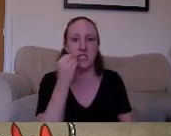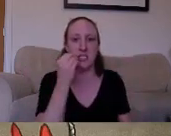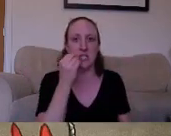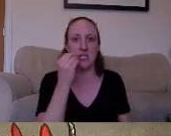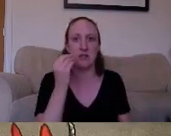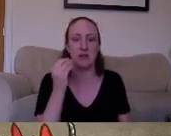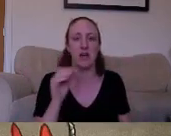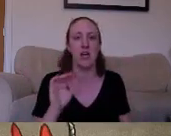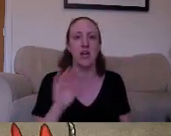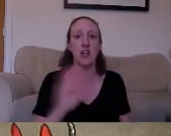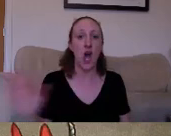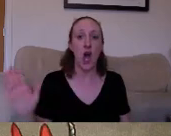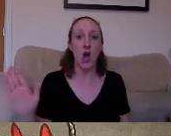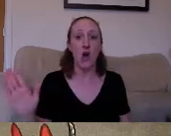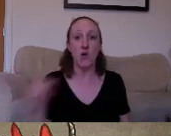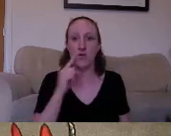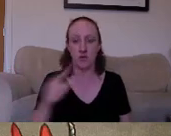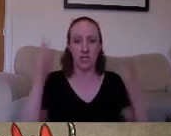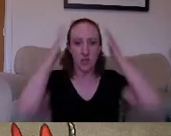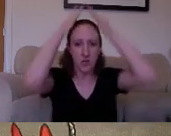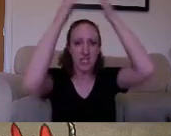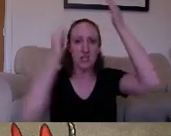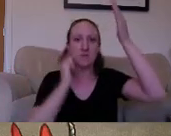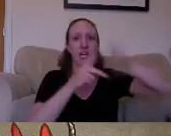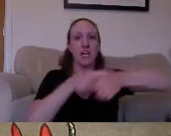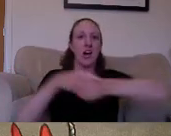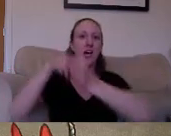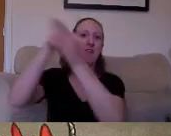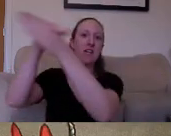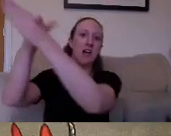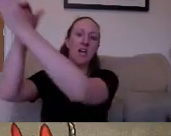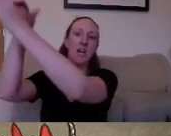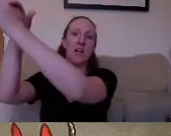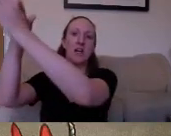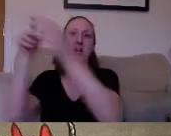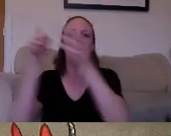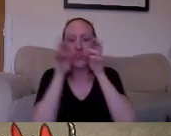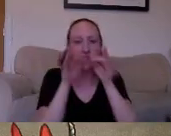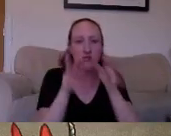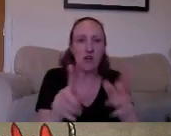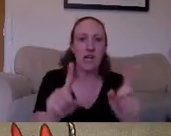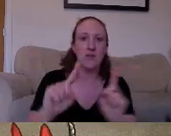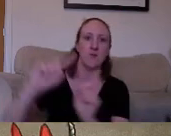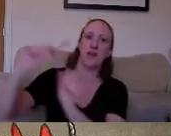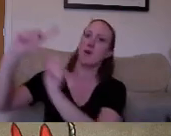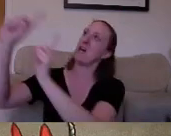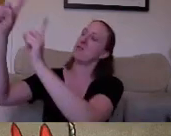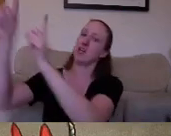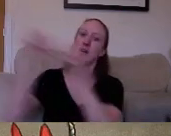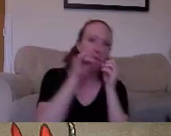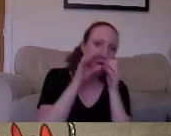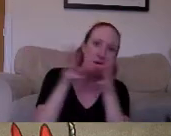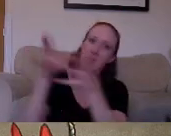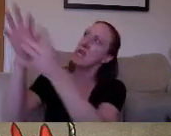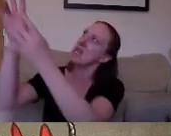my tea." "No," cried the witch, flying higher and higher. The dragon flew after